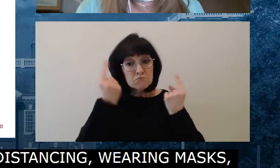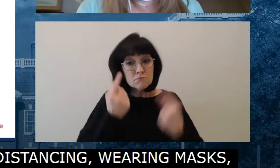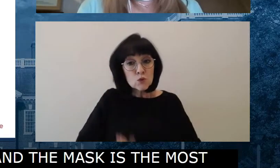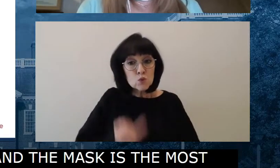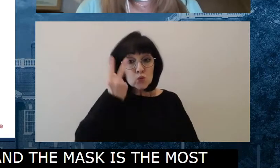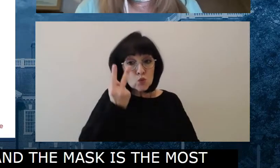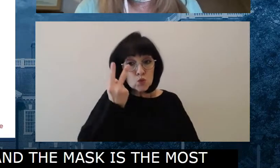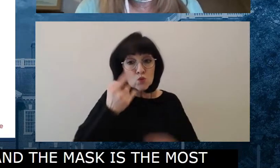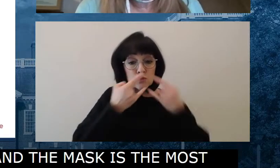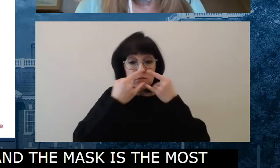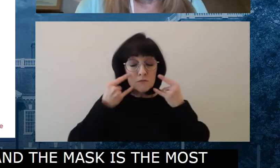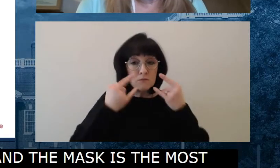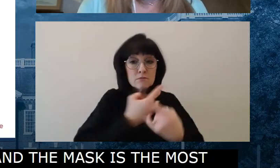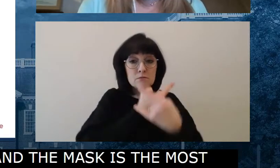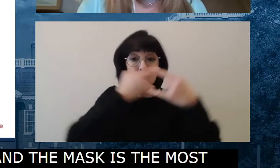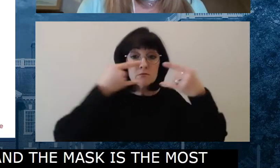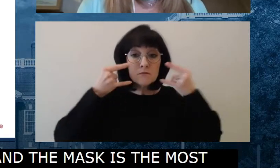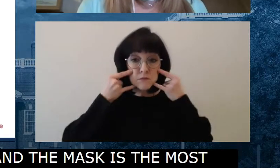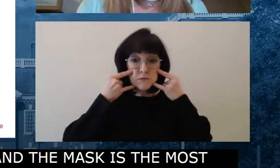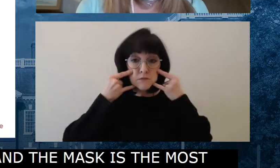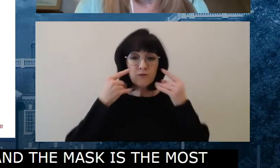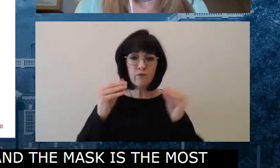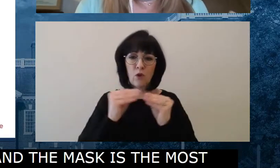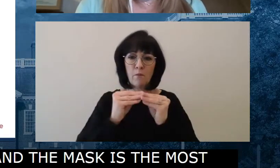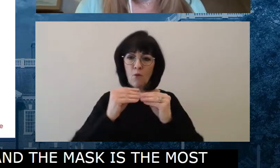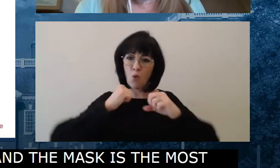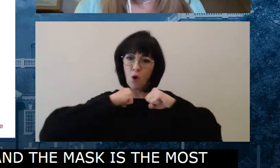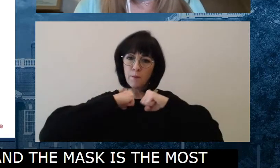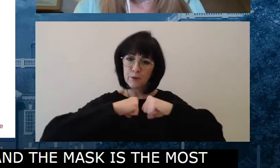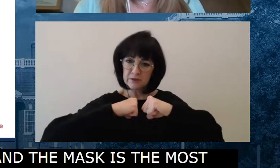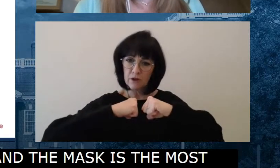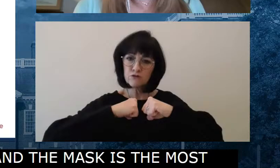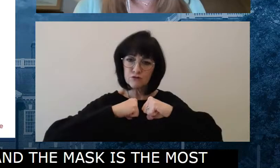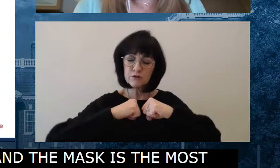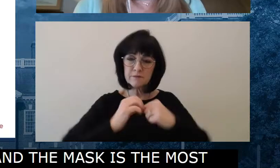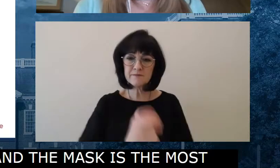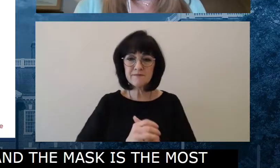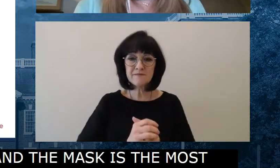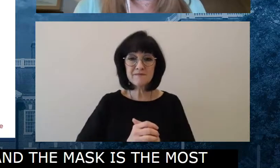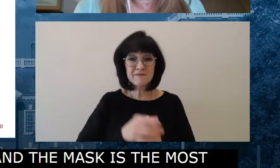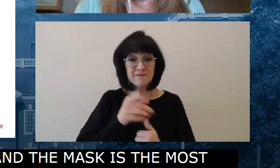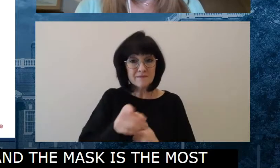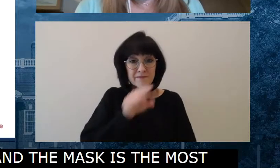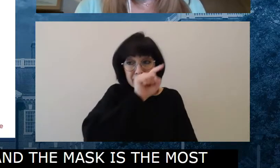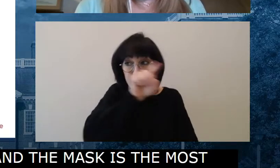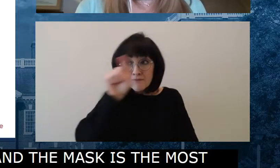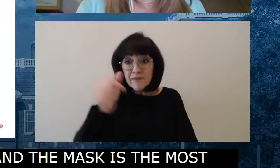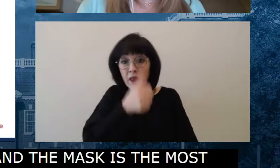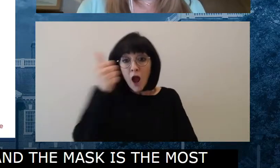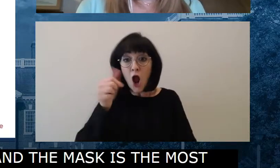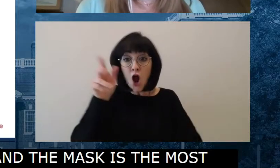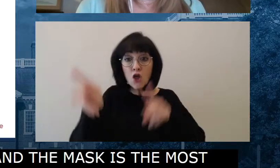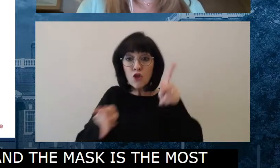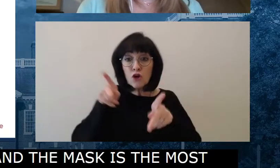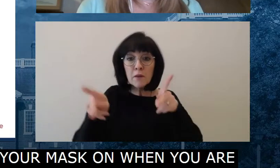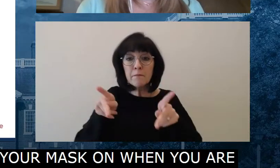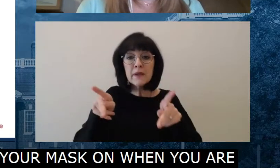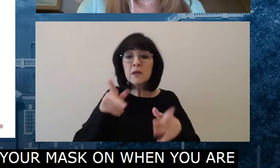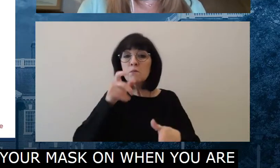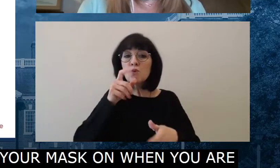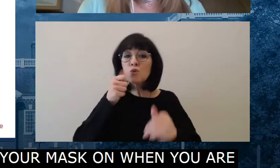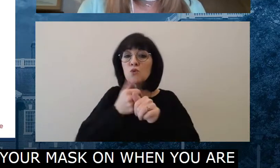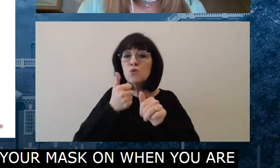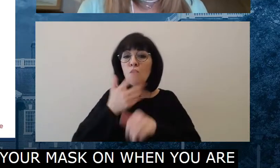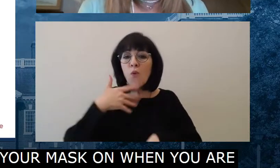bus or a plane. And avoid being around those who are at most risk, those who are older, those with